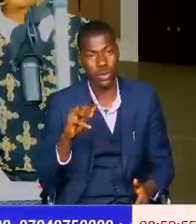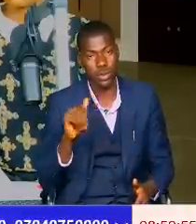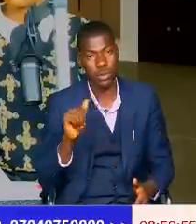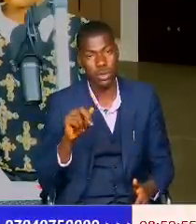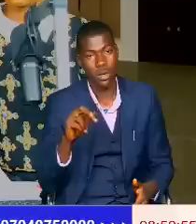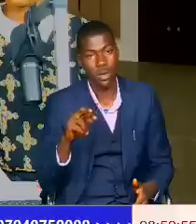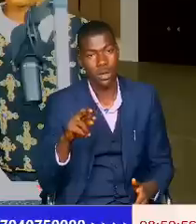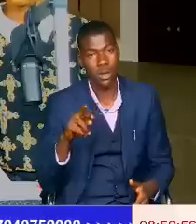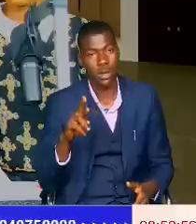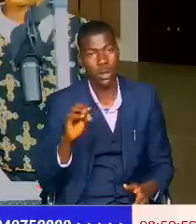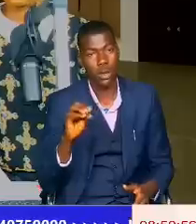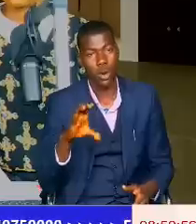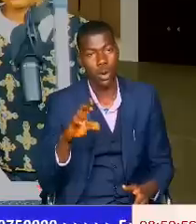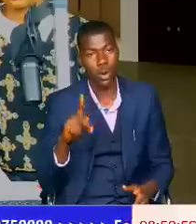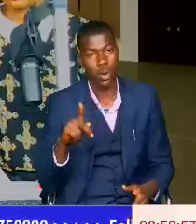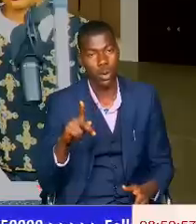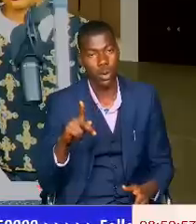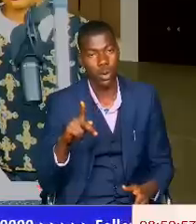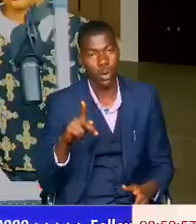you get others where I no go mention.